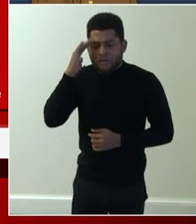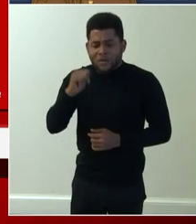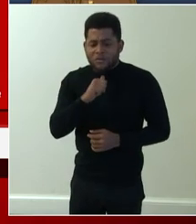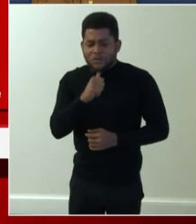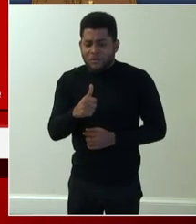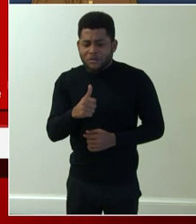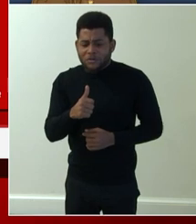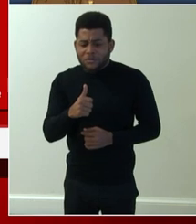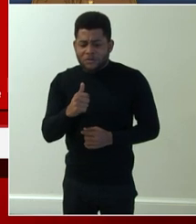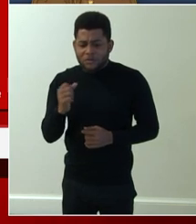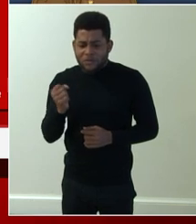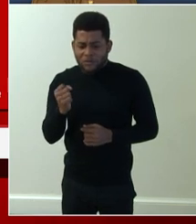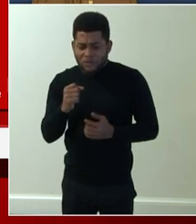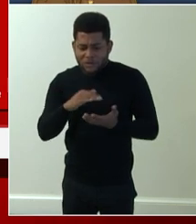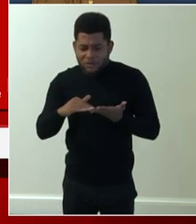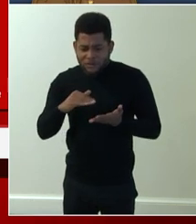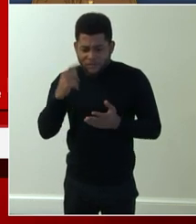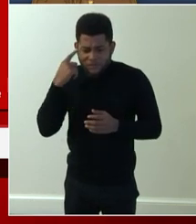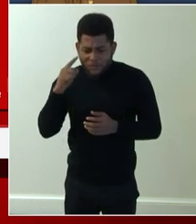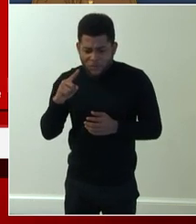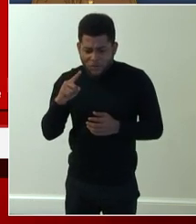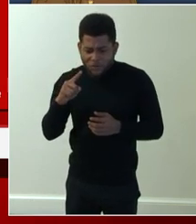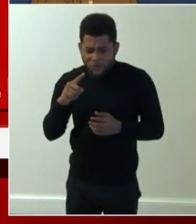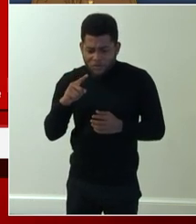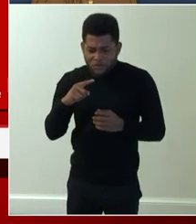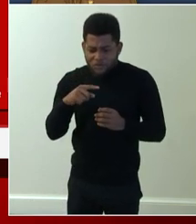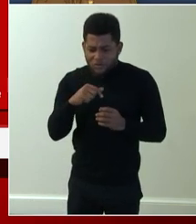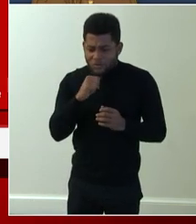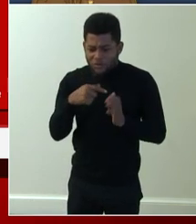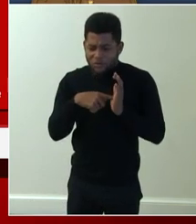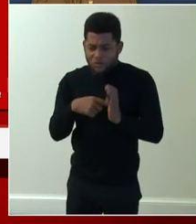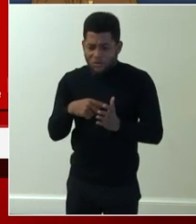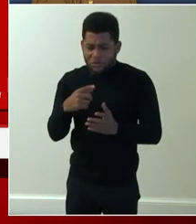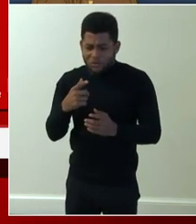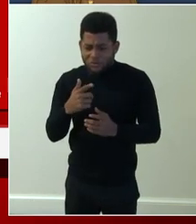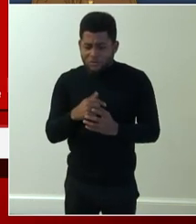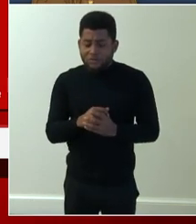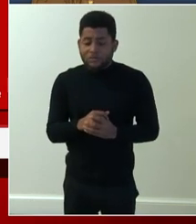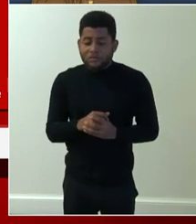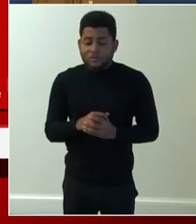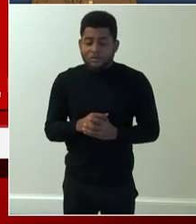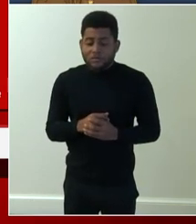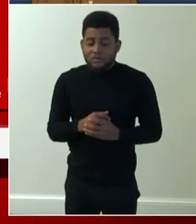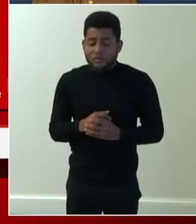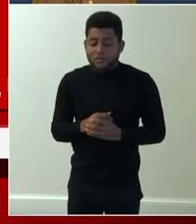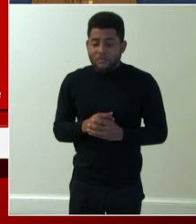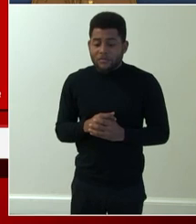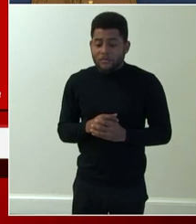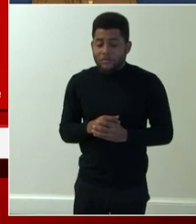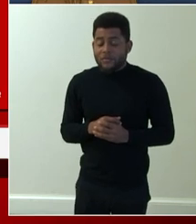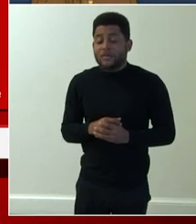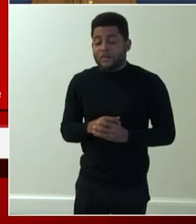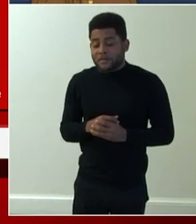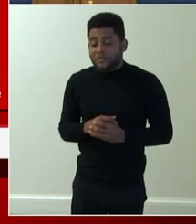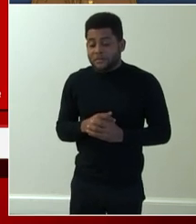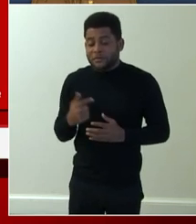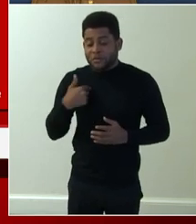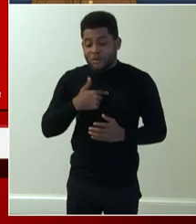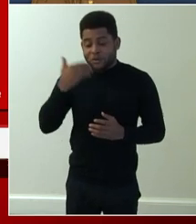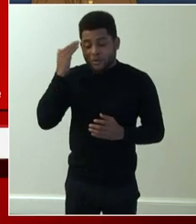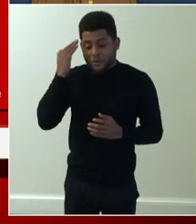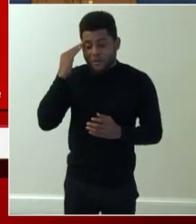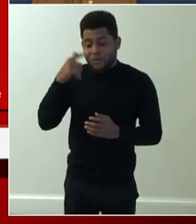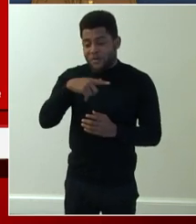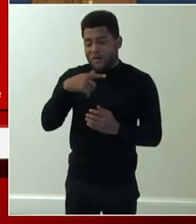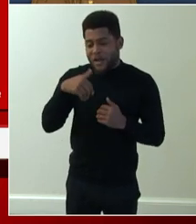for gyms if no data shows they're high-spreading areas? They are actually, that's a high-risk activity. Yes.